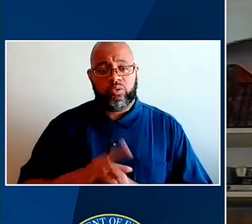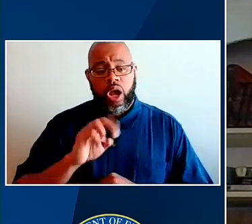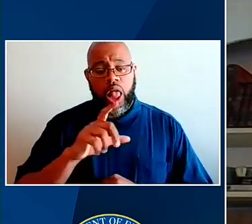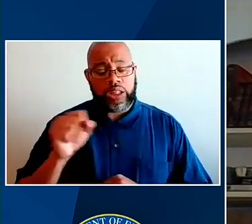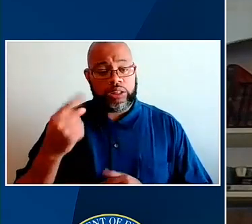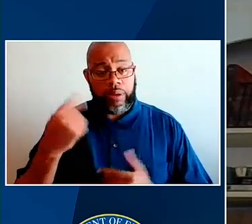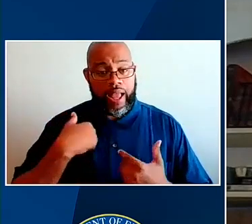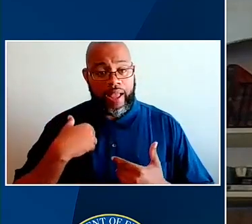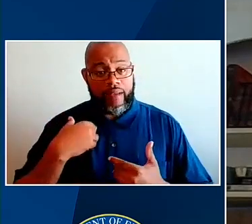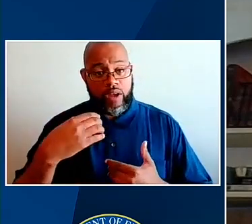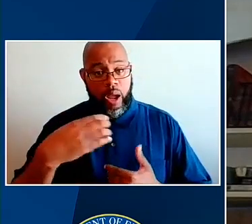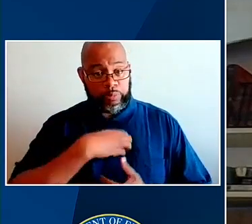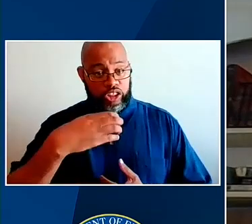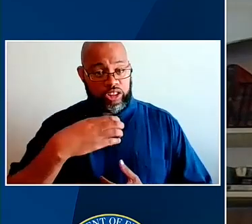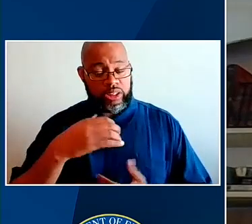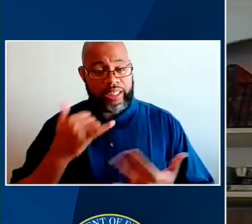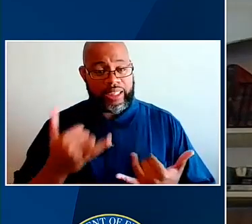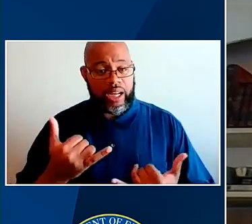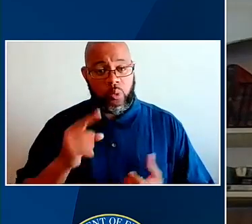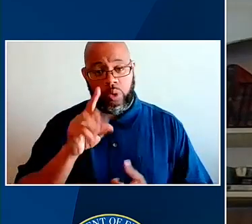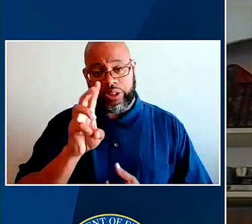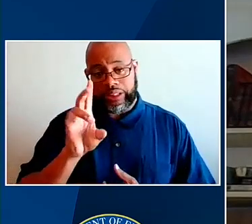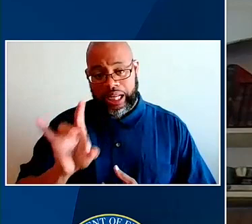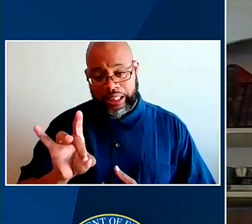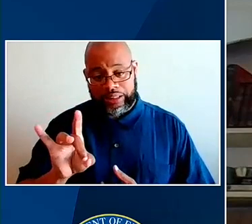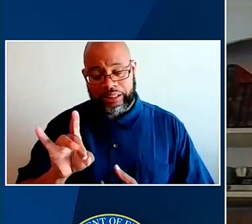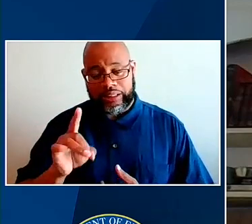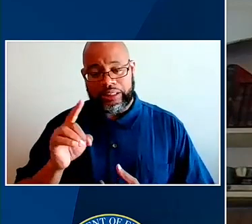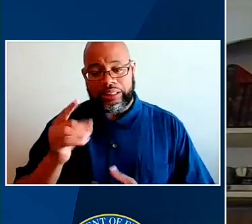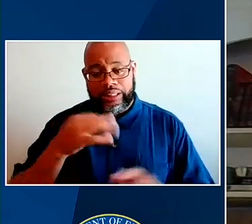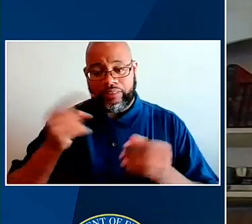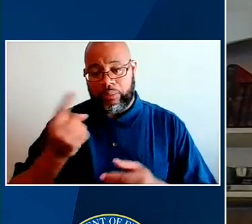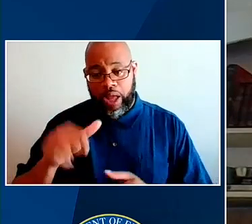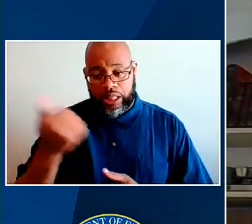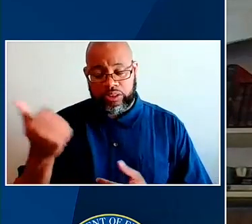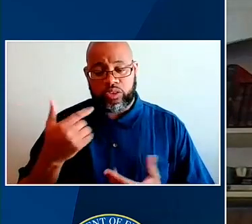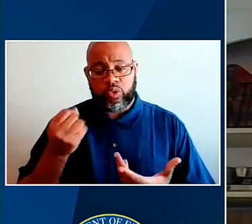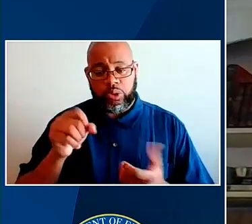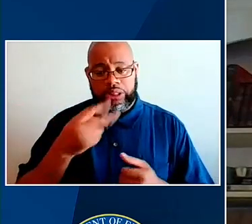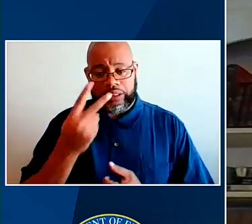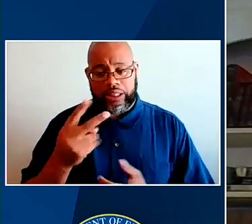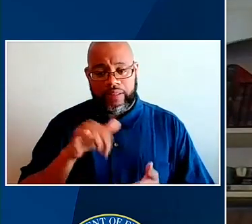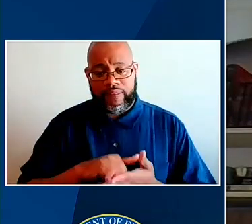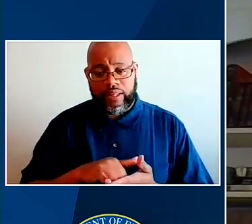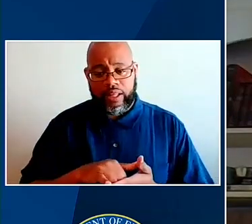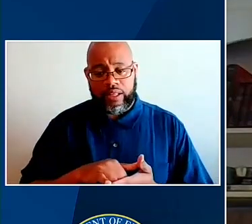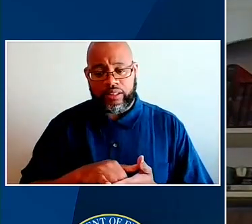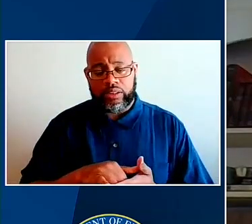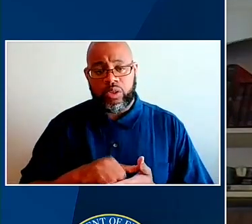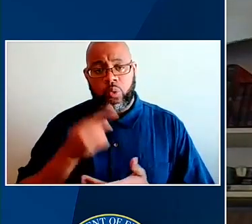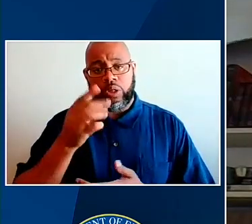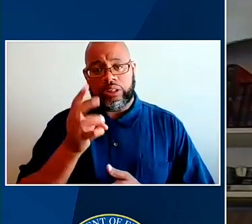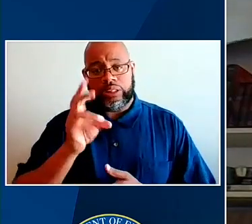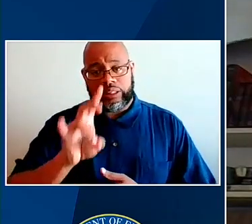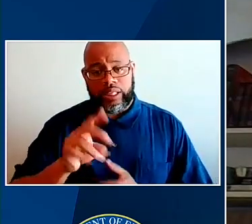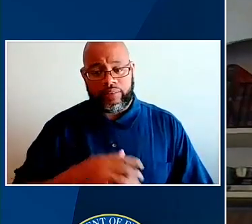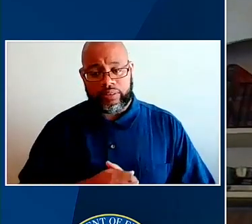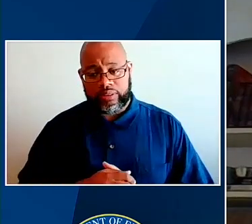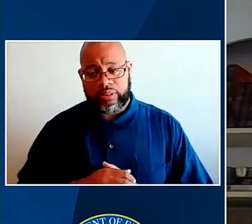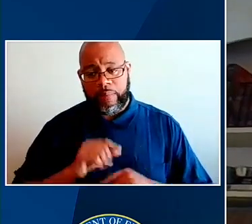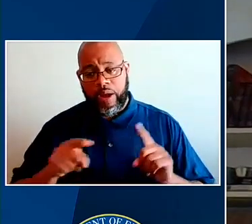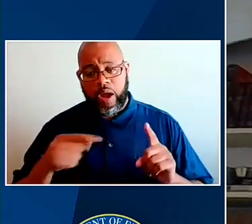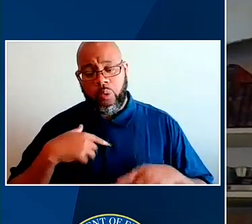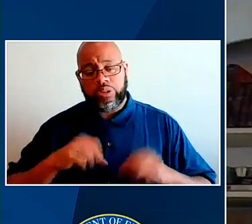to the fact that it's now in 168 as opposed to somewhere else. So you can see here that this was 167. But we